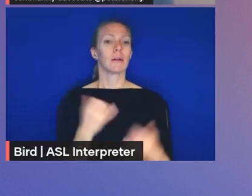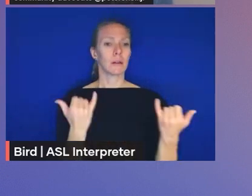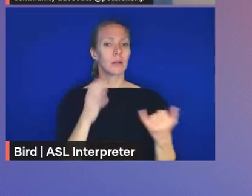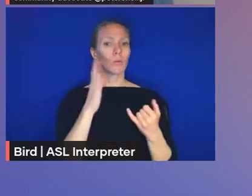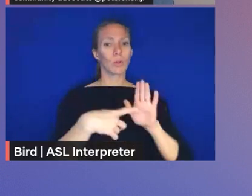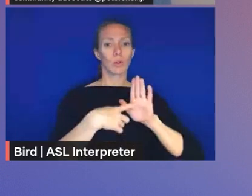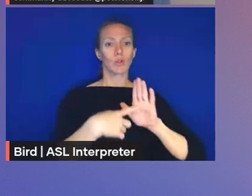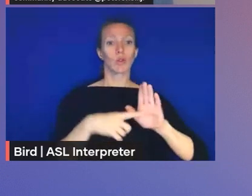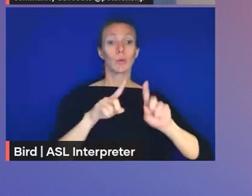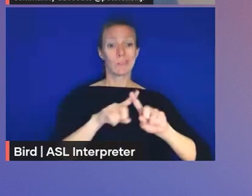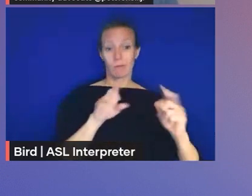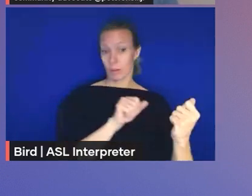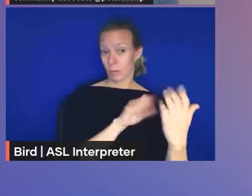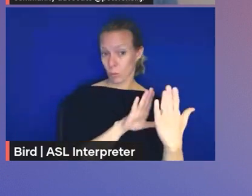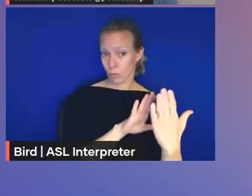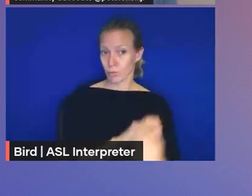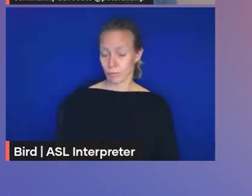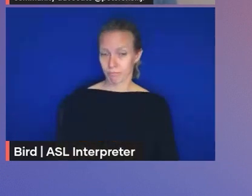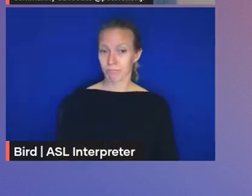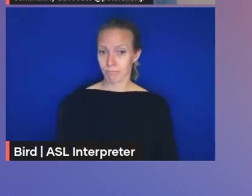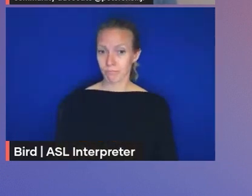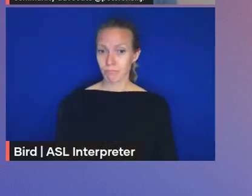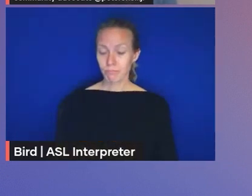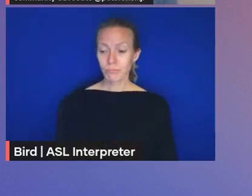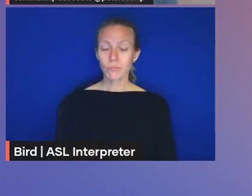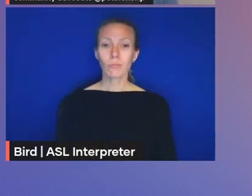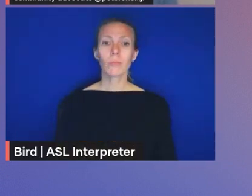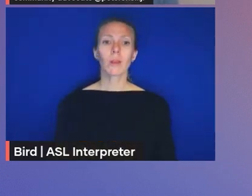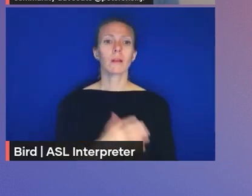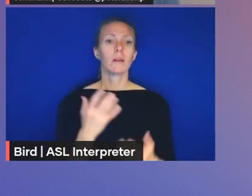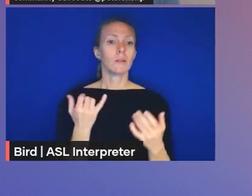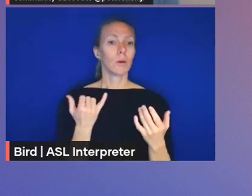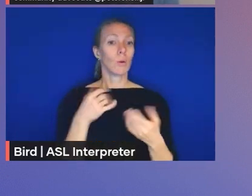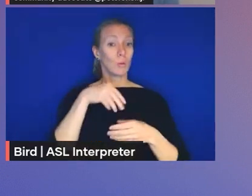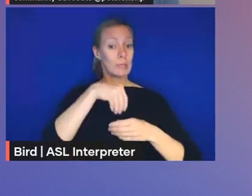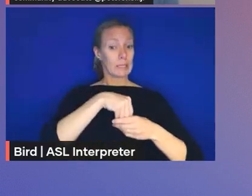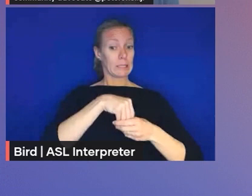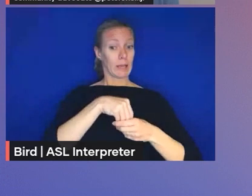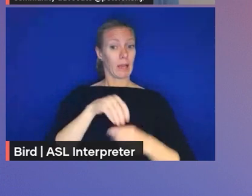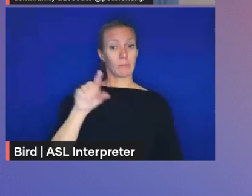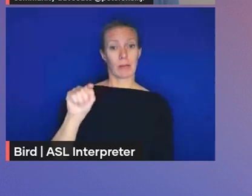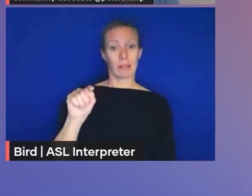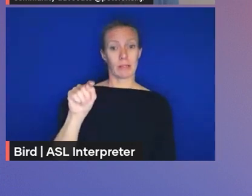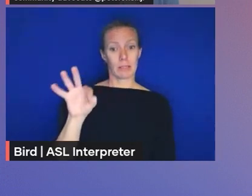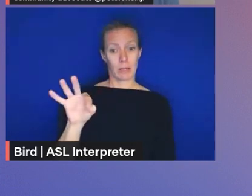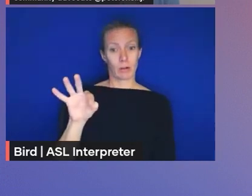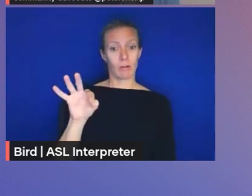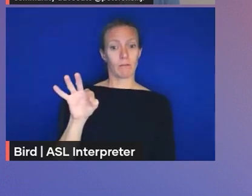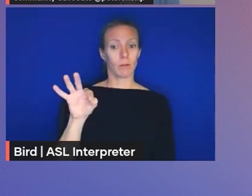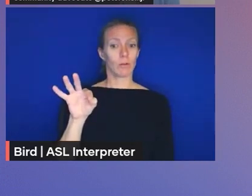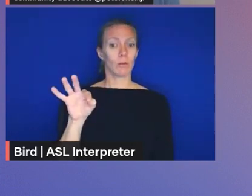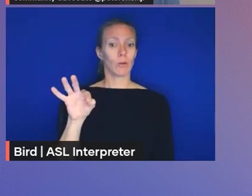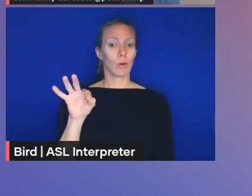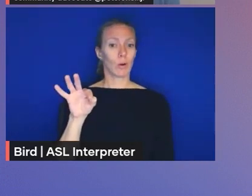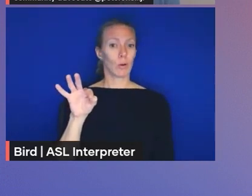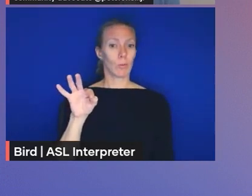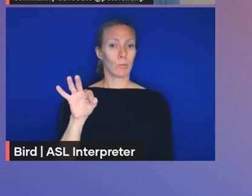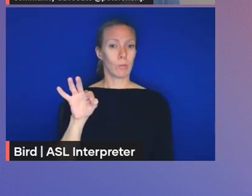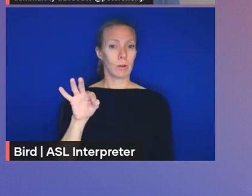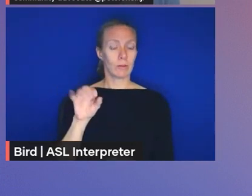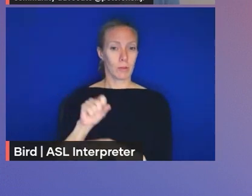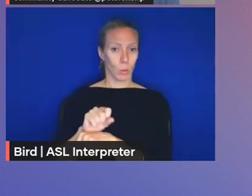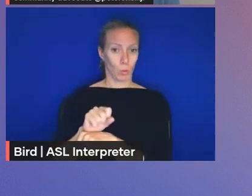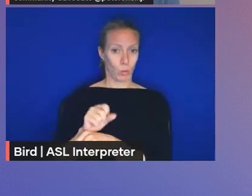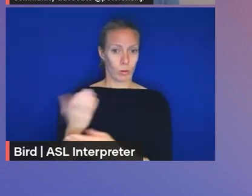to do this. And so inside of my Terraform org here, I'm going to go back up to